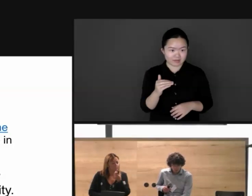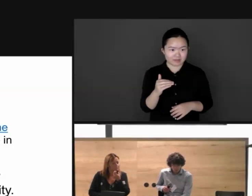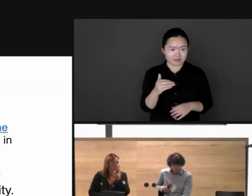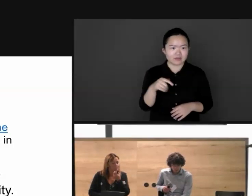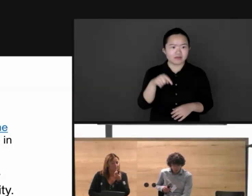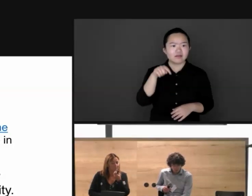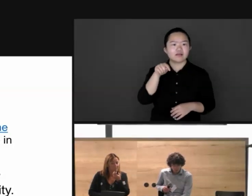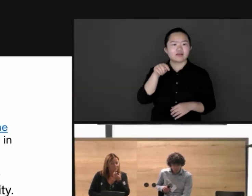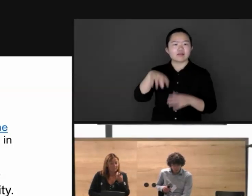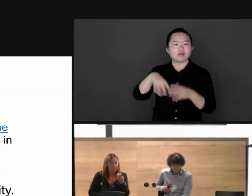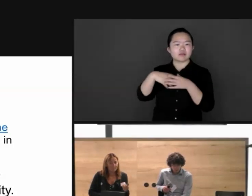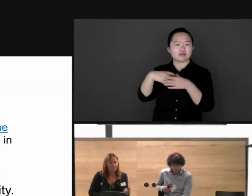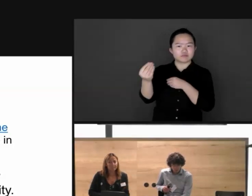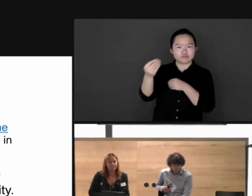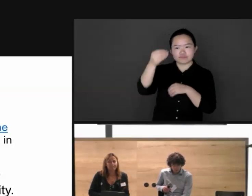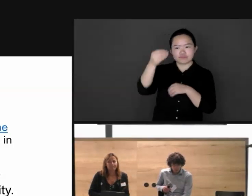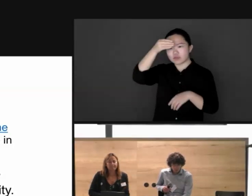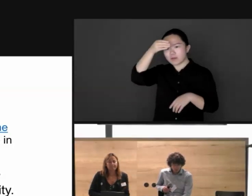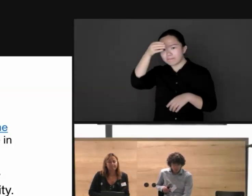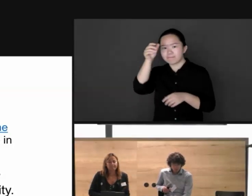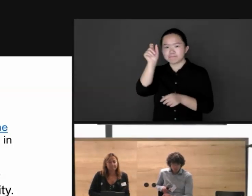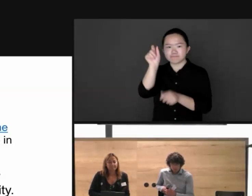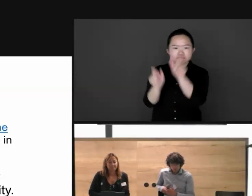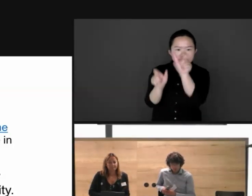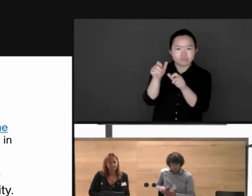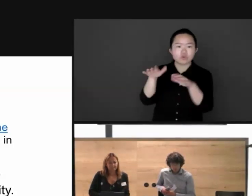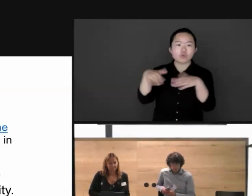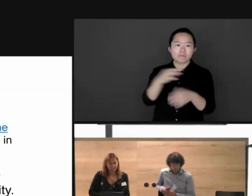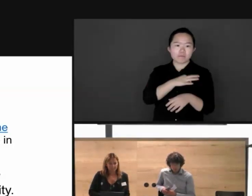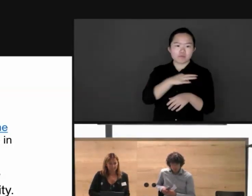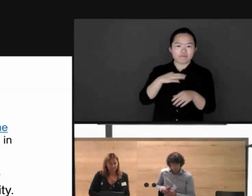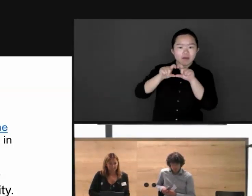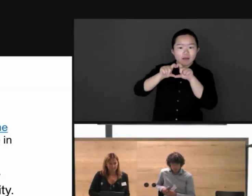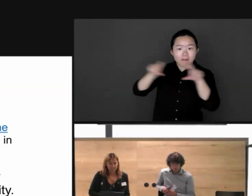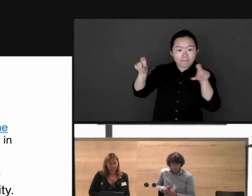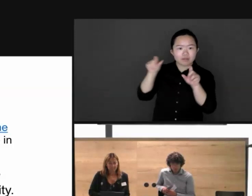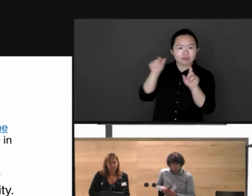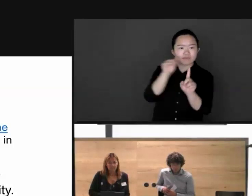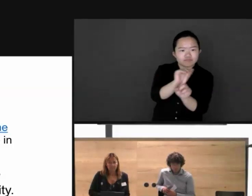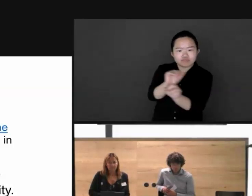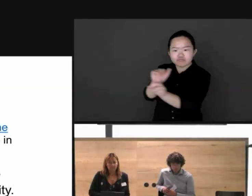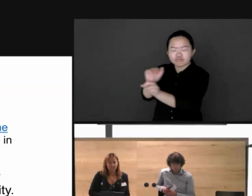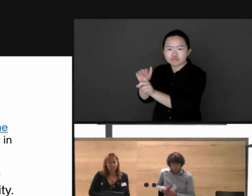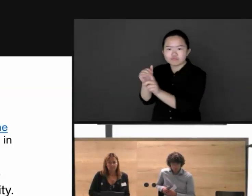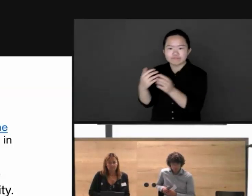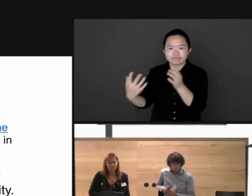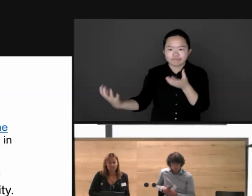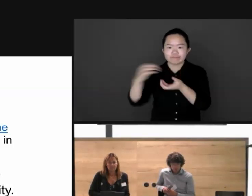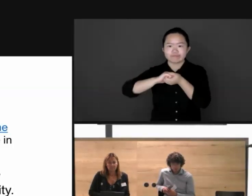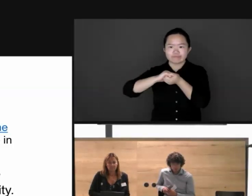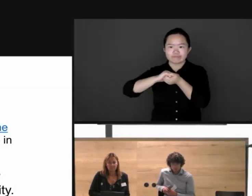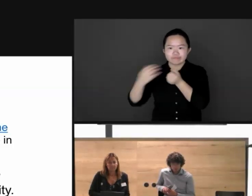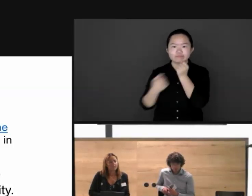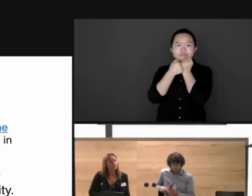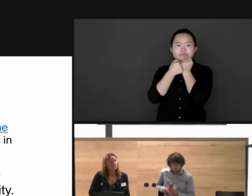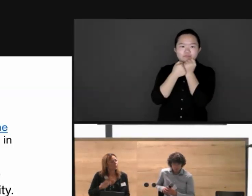a private company that is carrying out the accessibility testing in May and June, and testing is done from the end of June